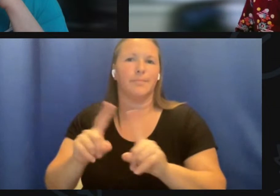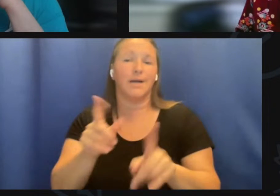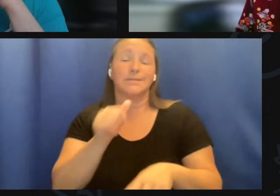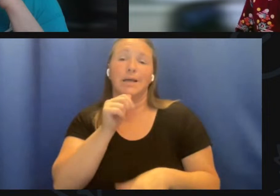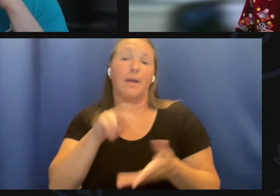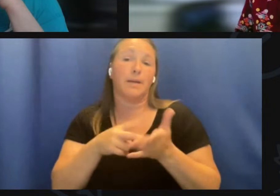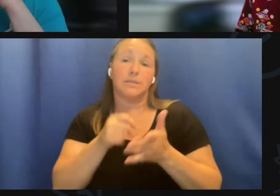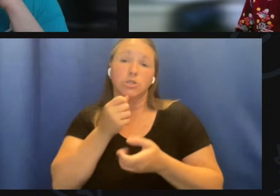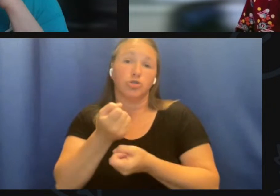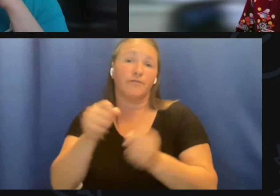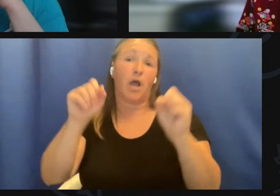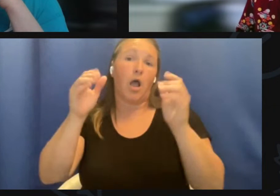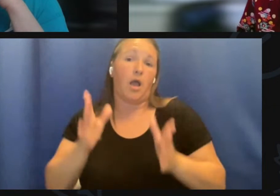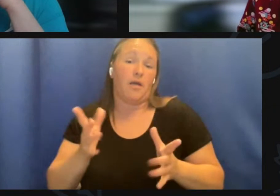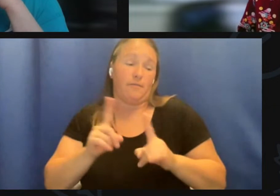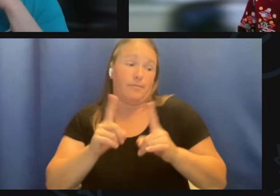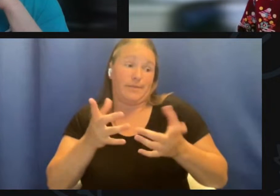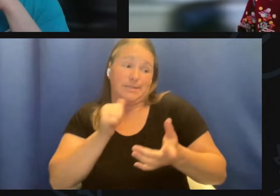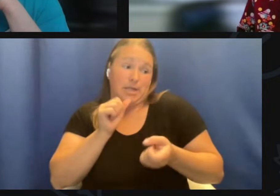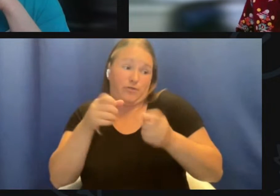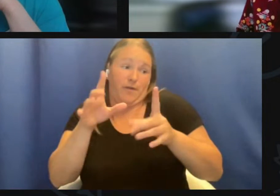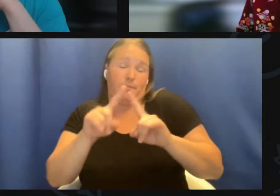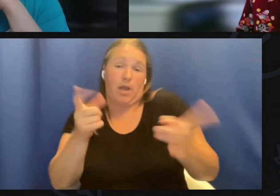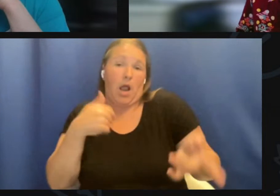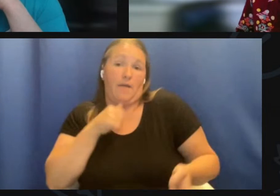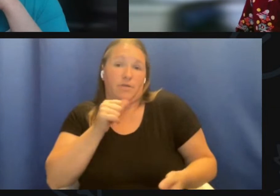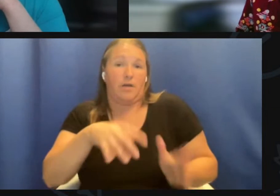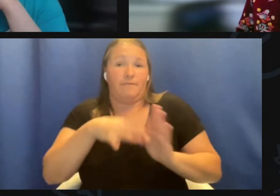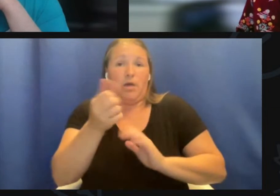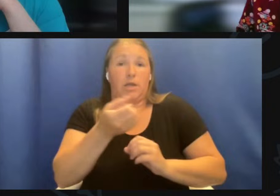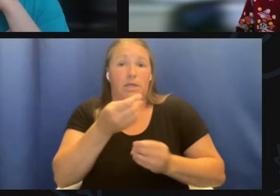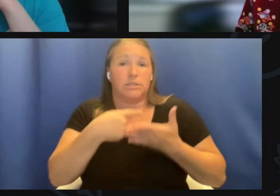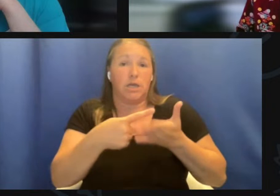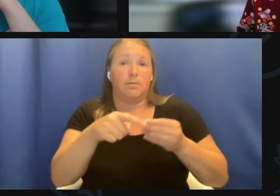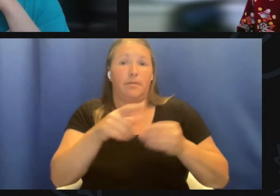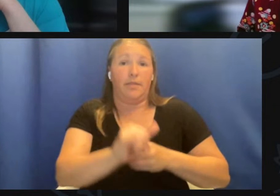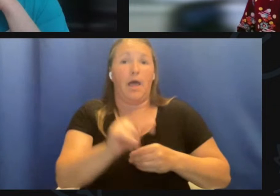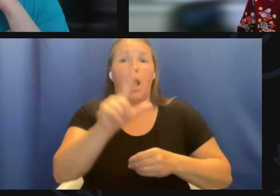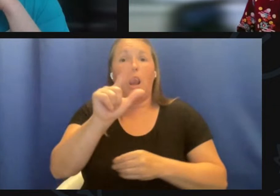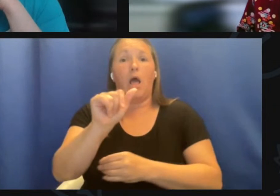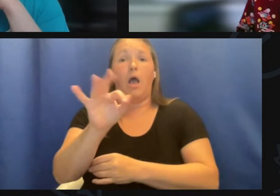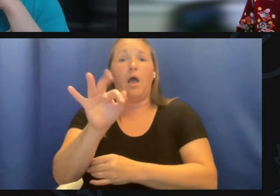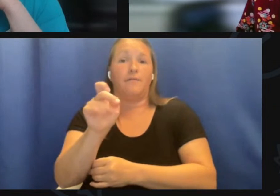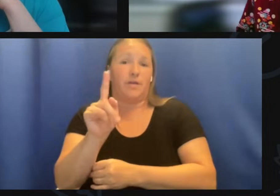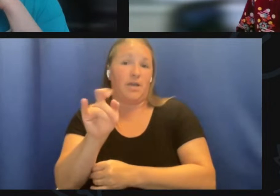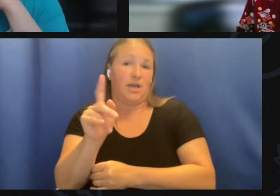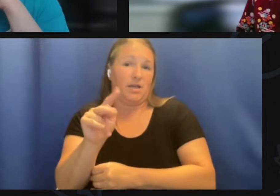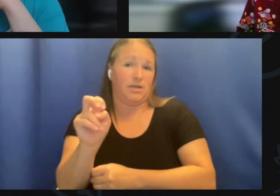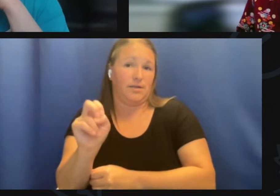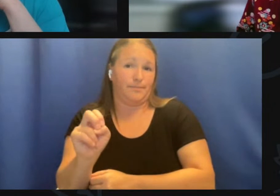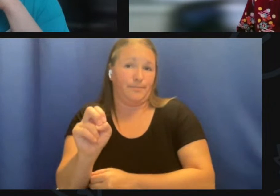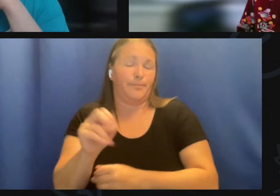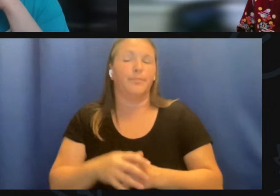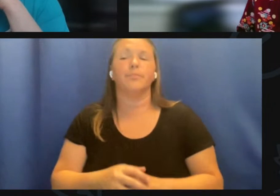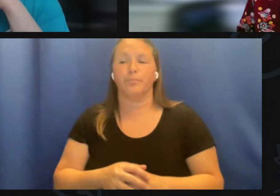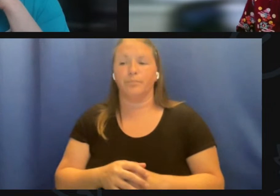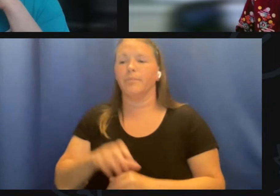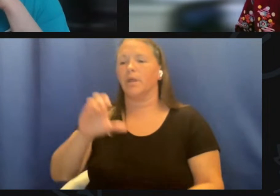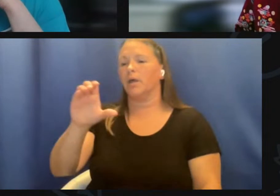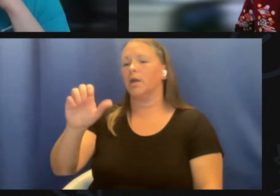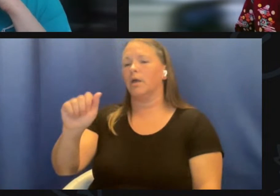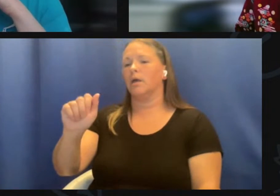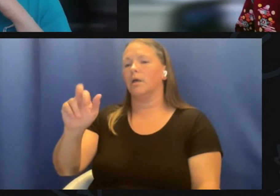her discussions of Lafayette. And Caroline's asking if she had ever met or interacted with Thomas Paine,